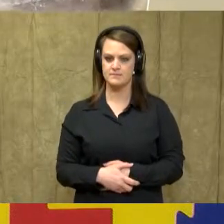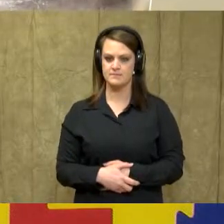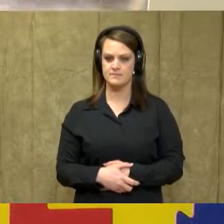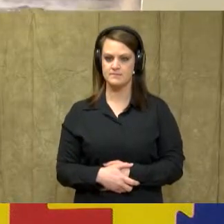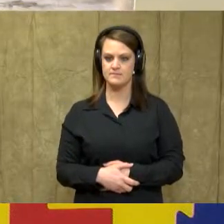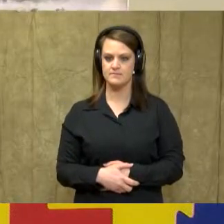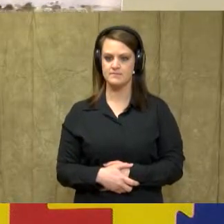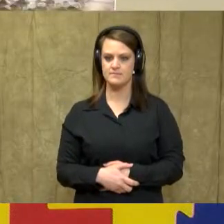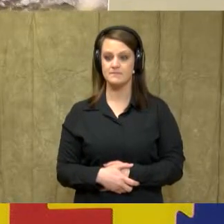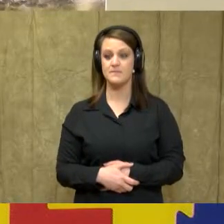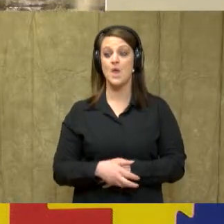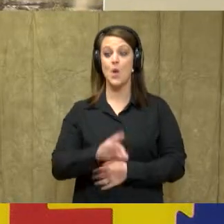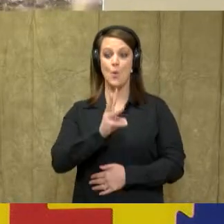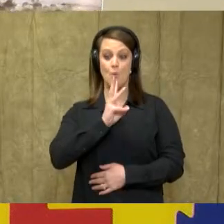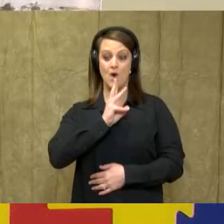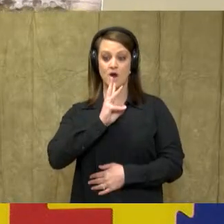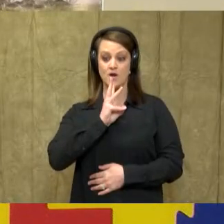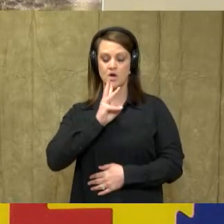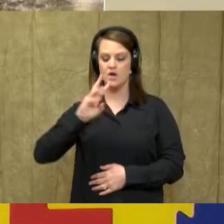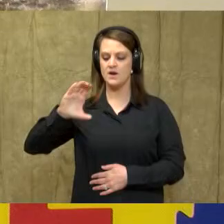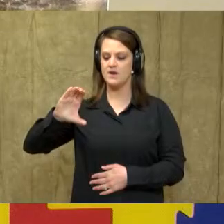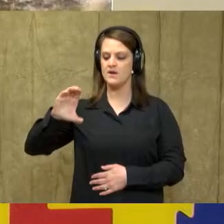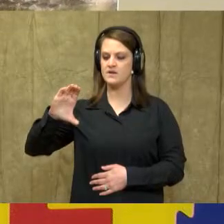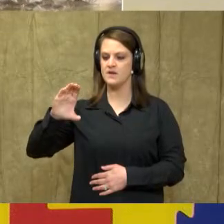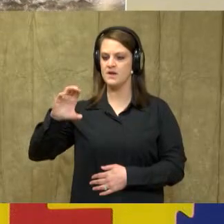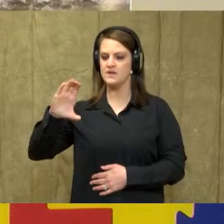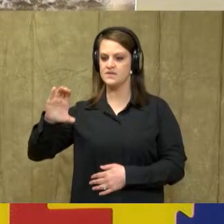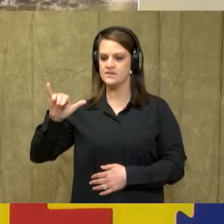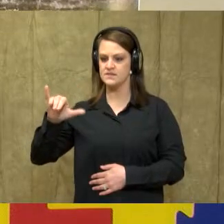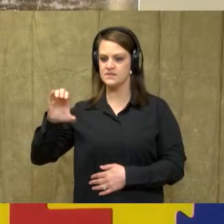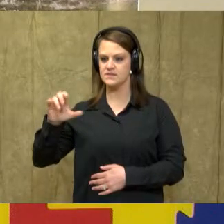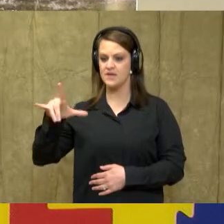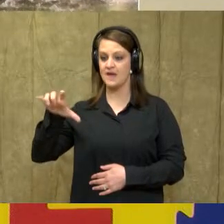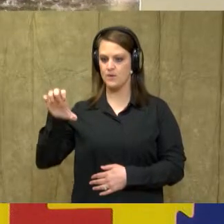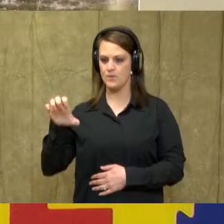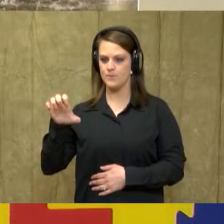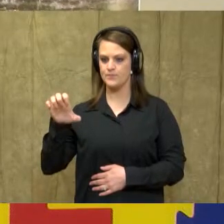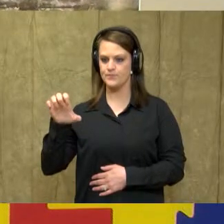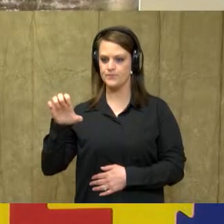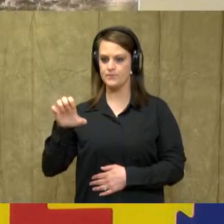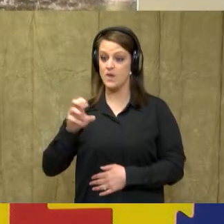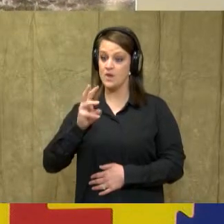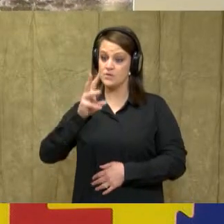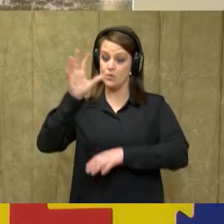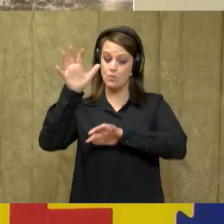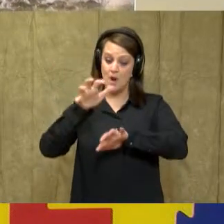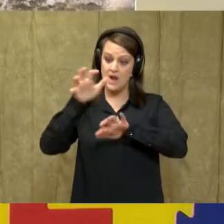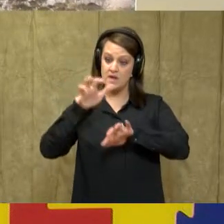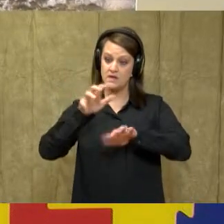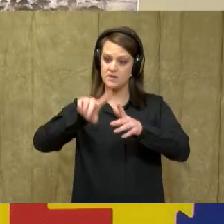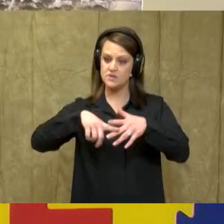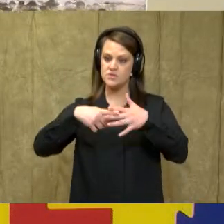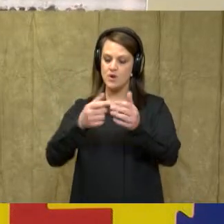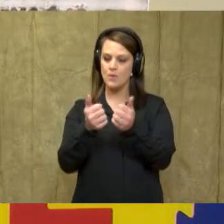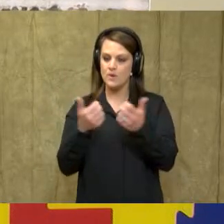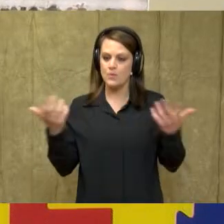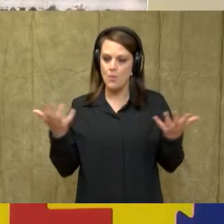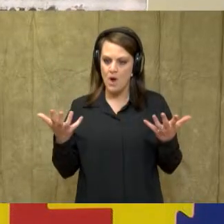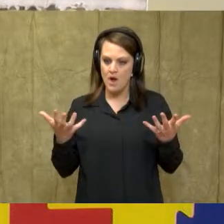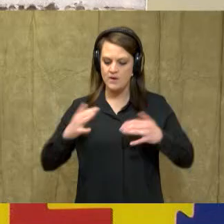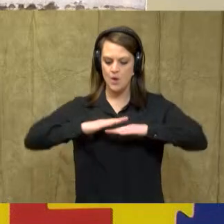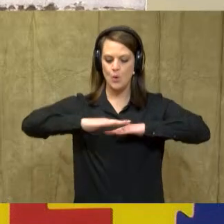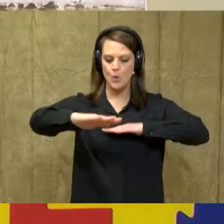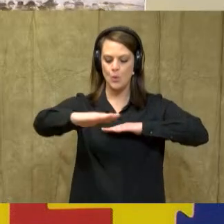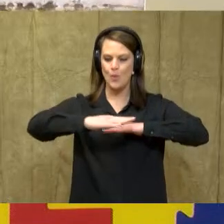Now this is about the water cycle. Rain starts as water on the ground. Water